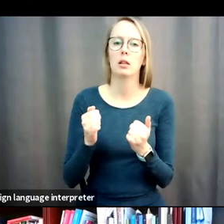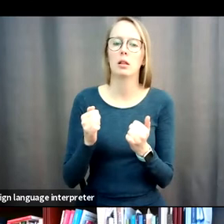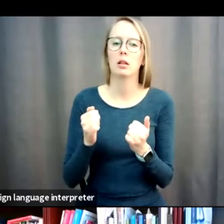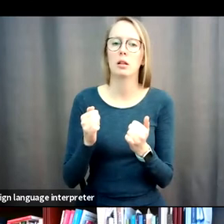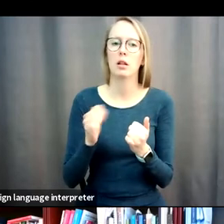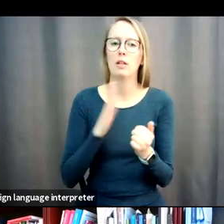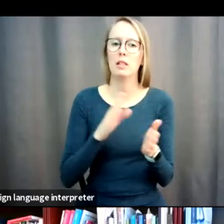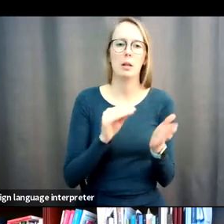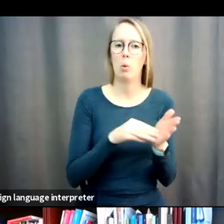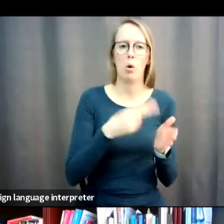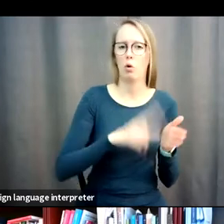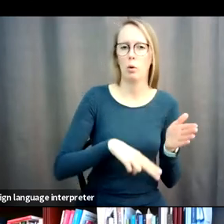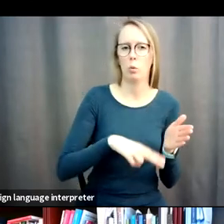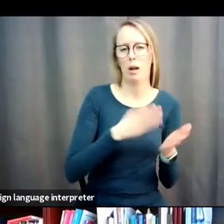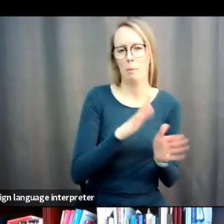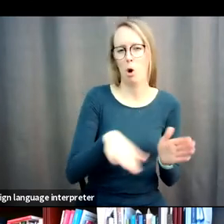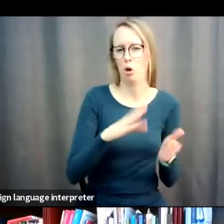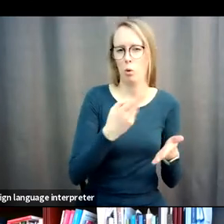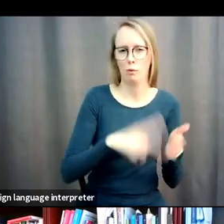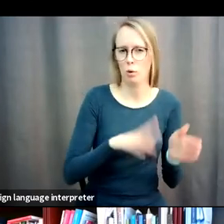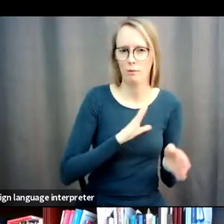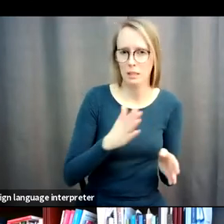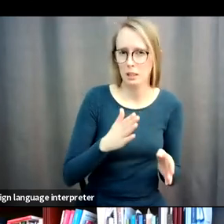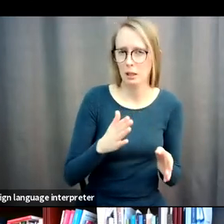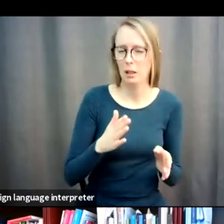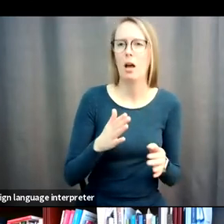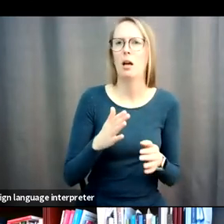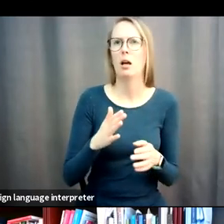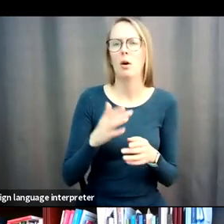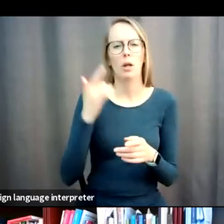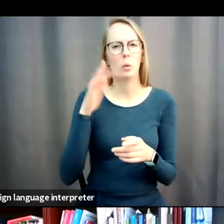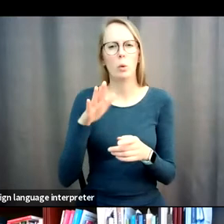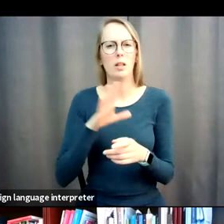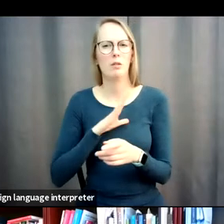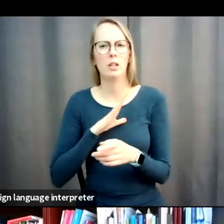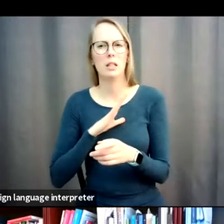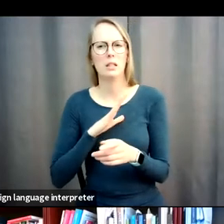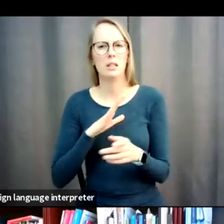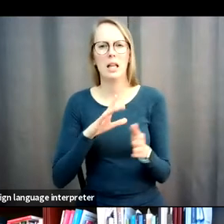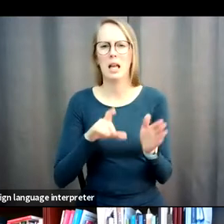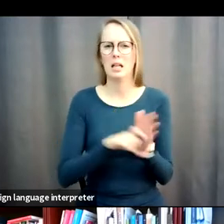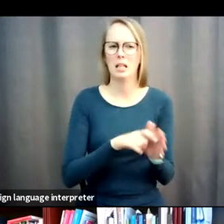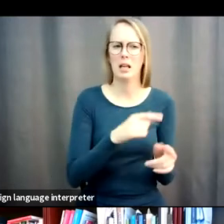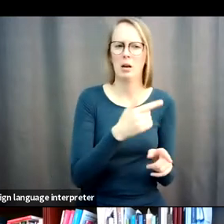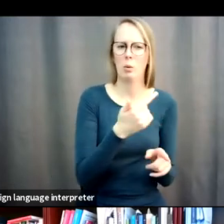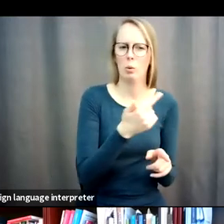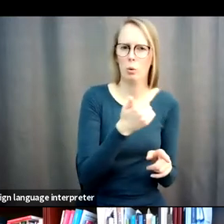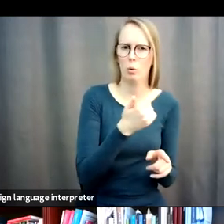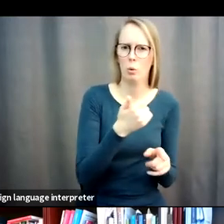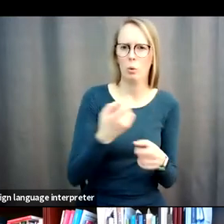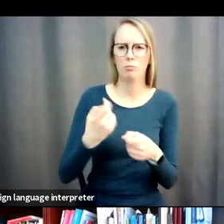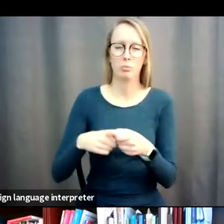Convention on the Rights of the Child. I don't think it's in Article 7 of the Rights of Persons